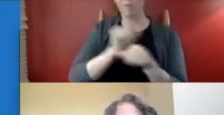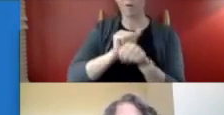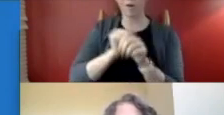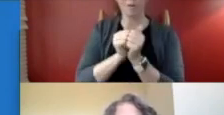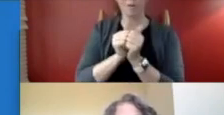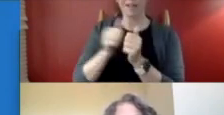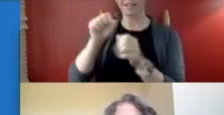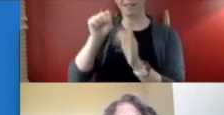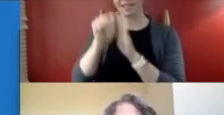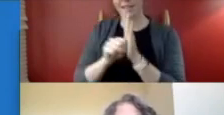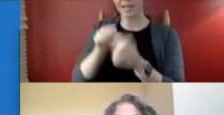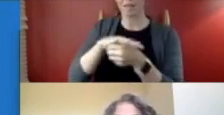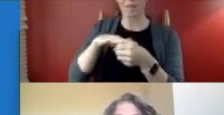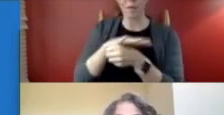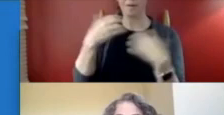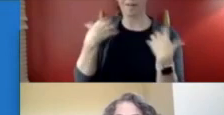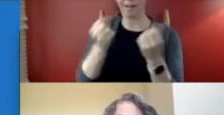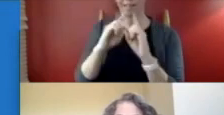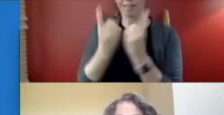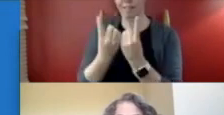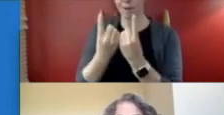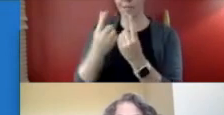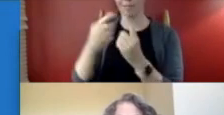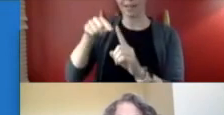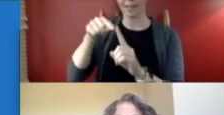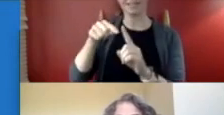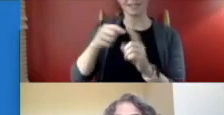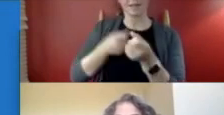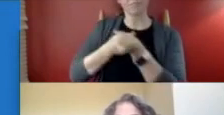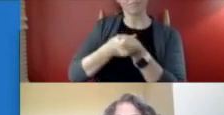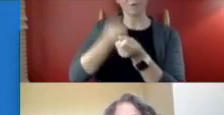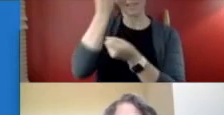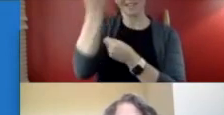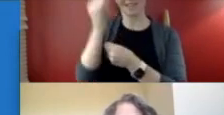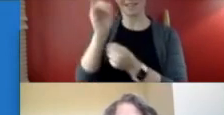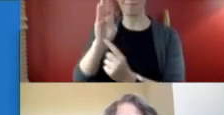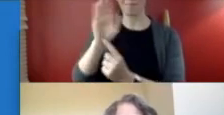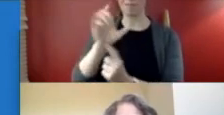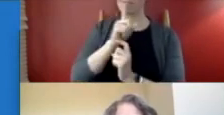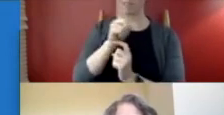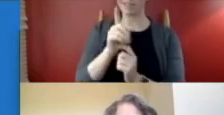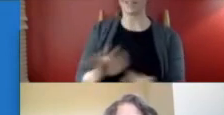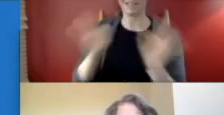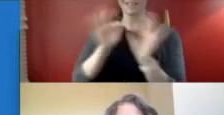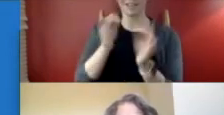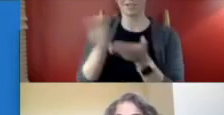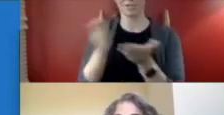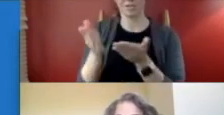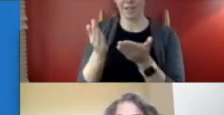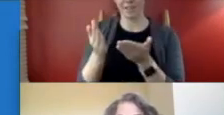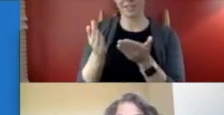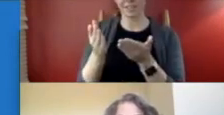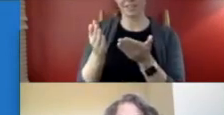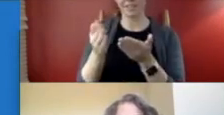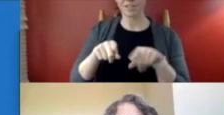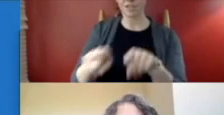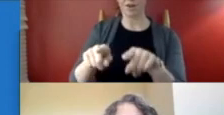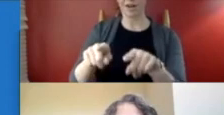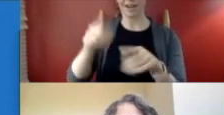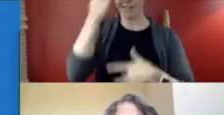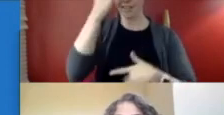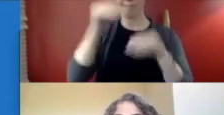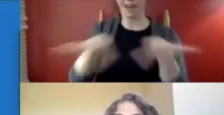governments and departments of health that stood behind the idea that contraception is an essential service in a pandemic. Other Planned Parenthood health